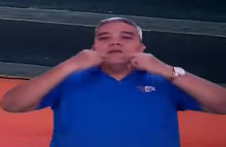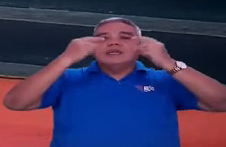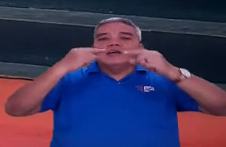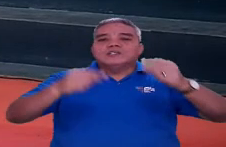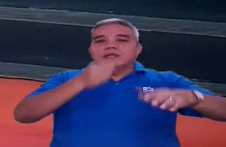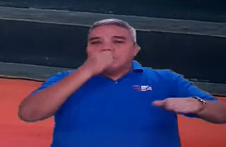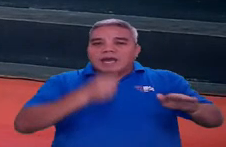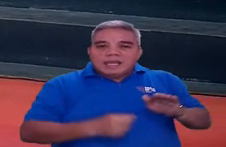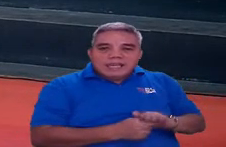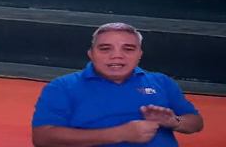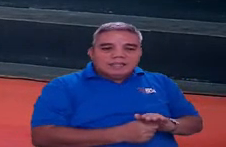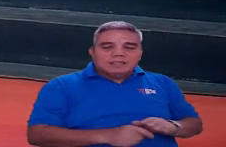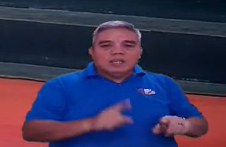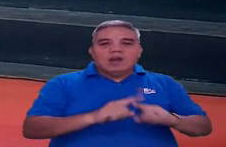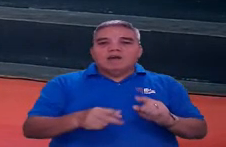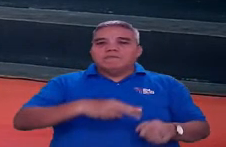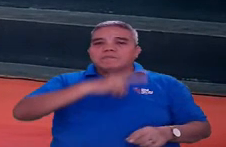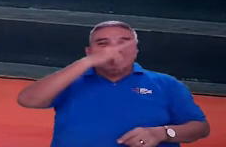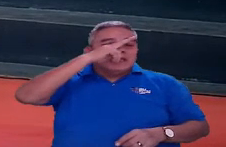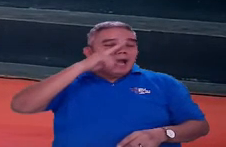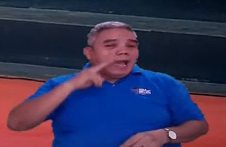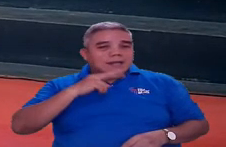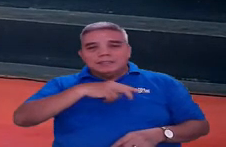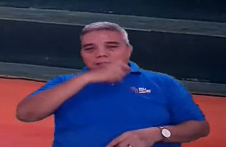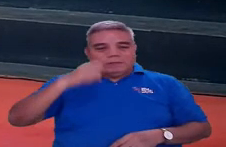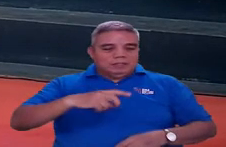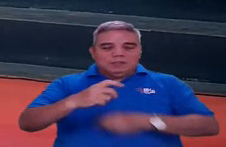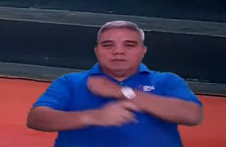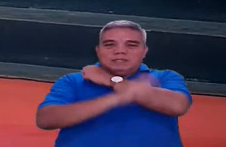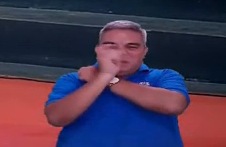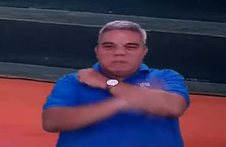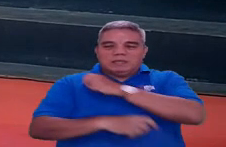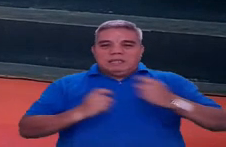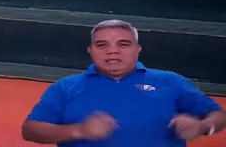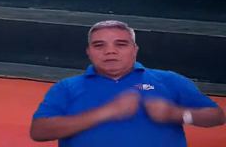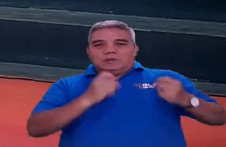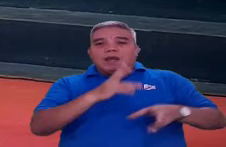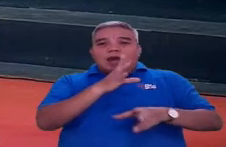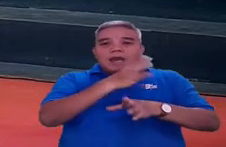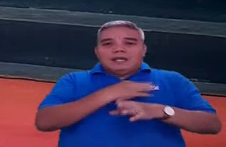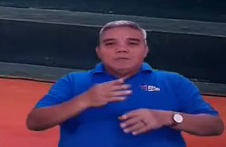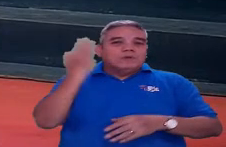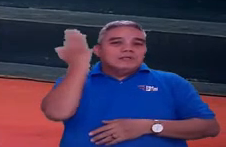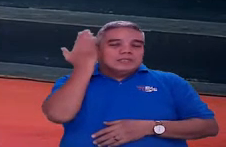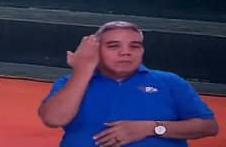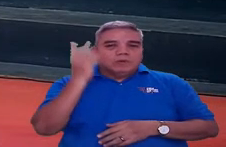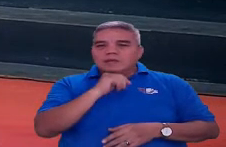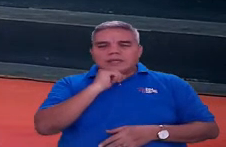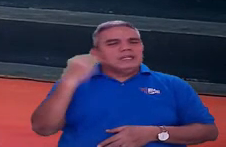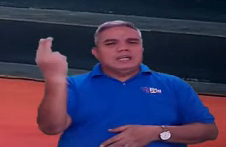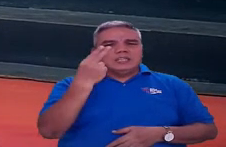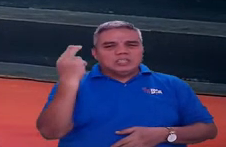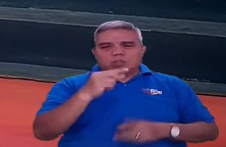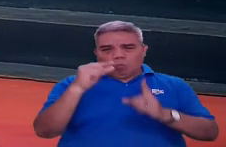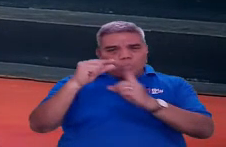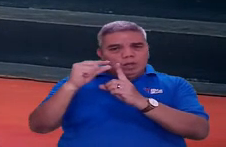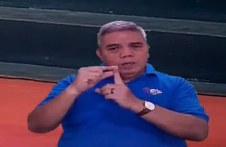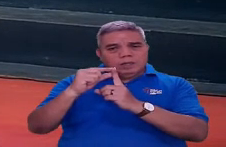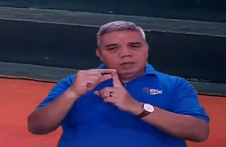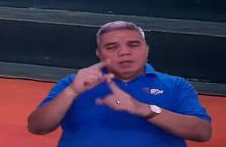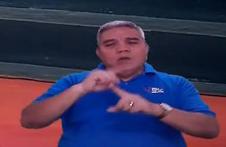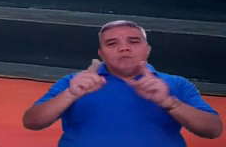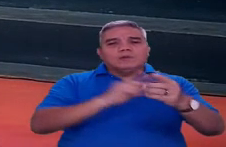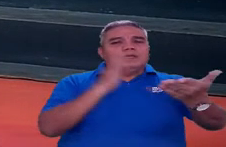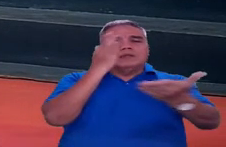Renouncing the hidden things of dishonesty, not walking in craftiness, nor handling the word of God deceitfully. Let us not use this word for